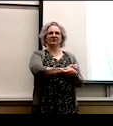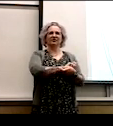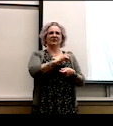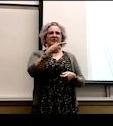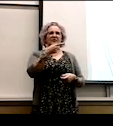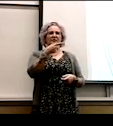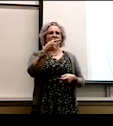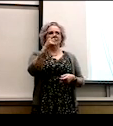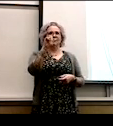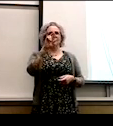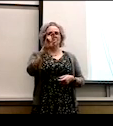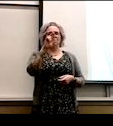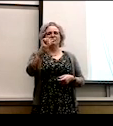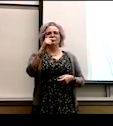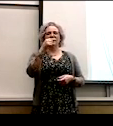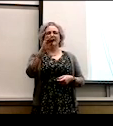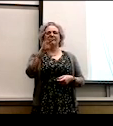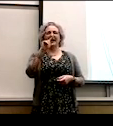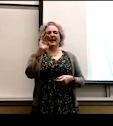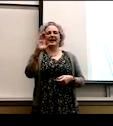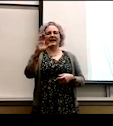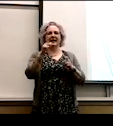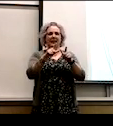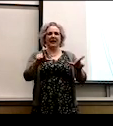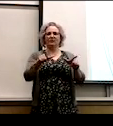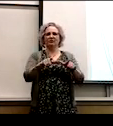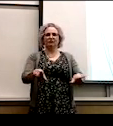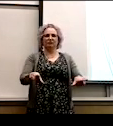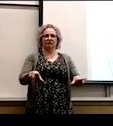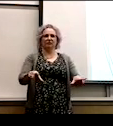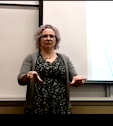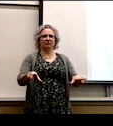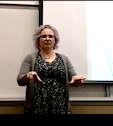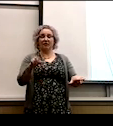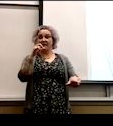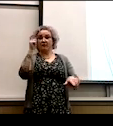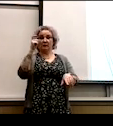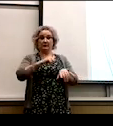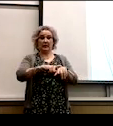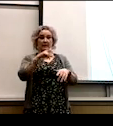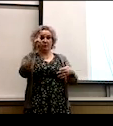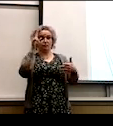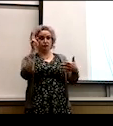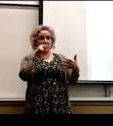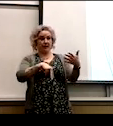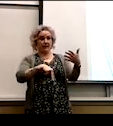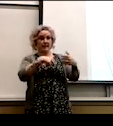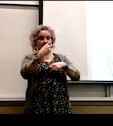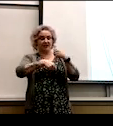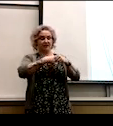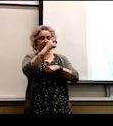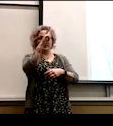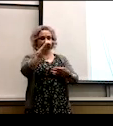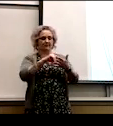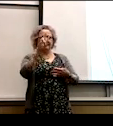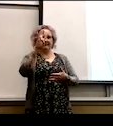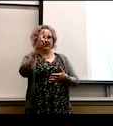pragmatic language. When I used the term pragmatic language, when I first read it in 2007, I didn't know what it was and I had to look it up.